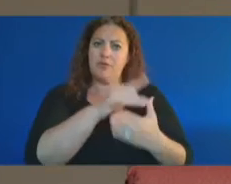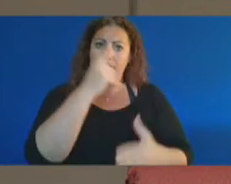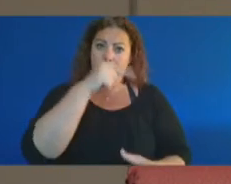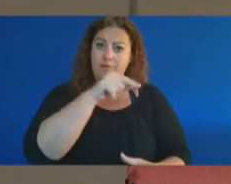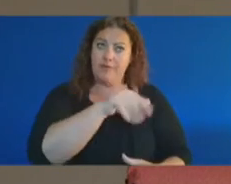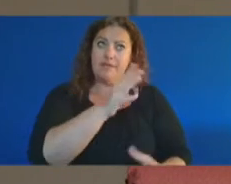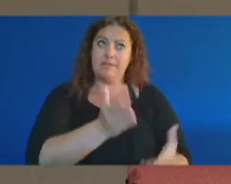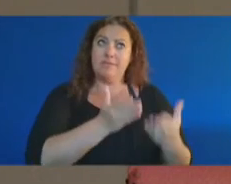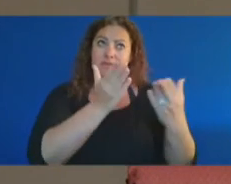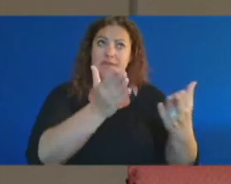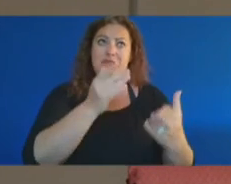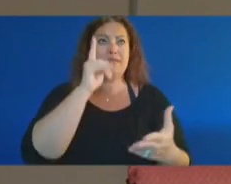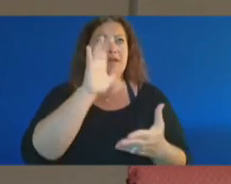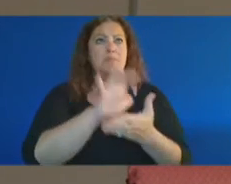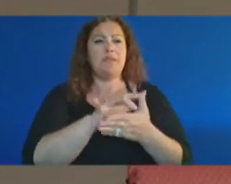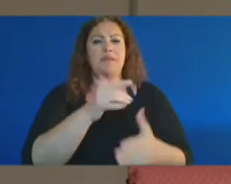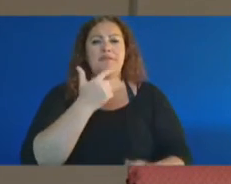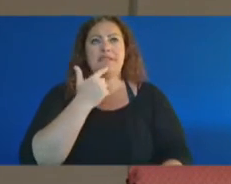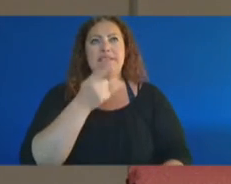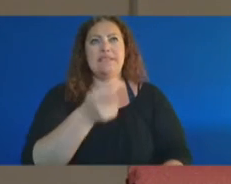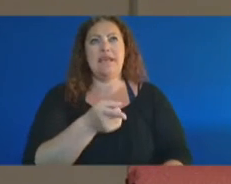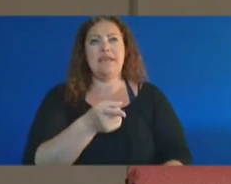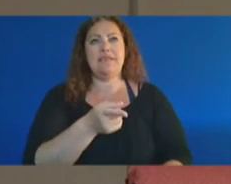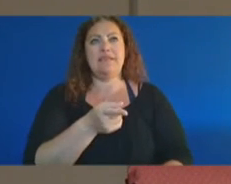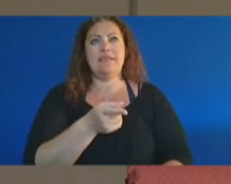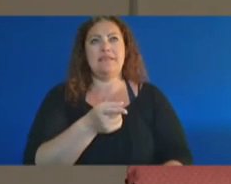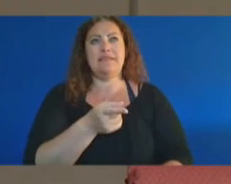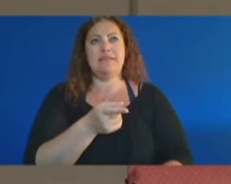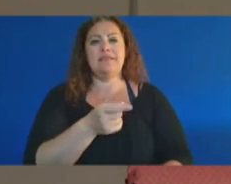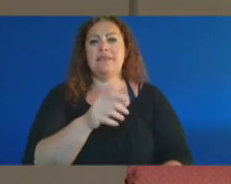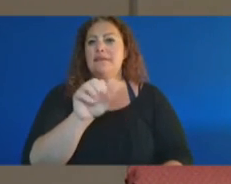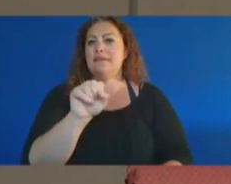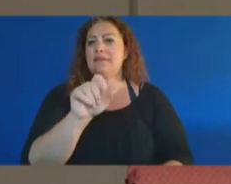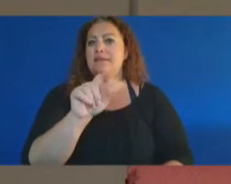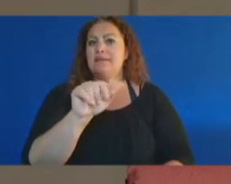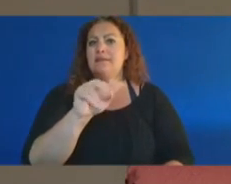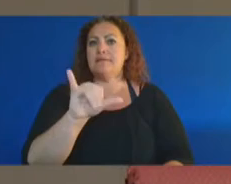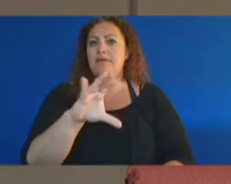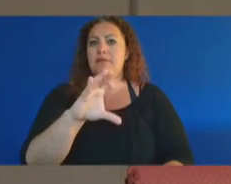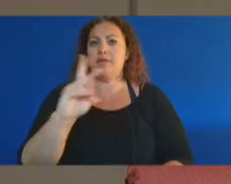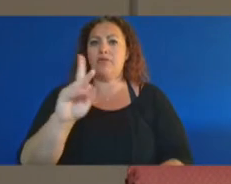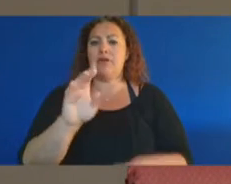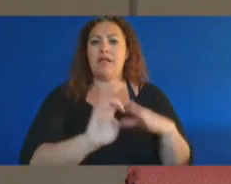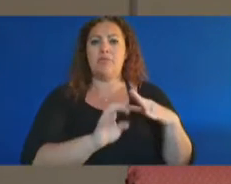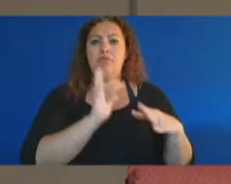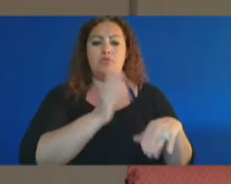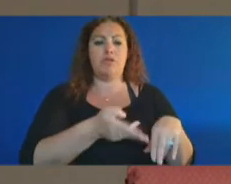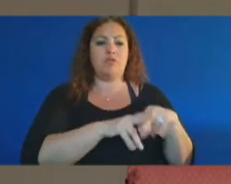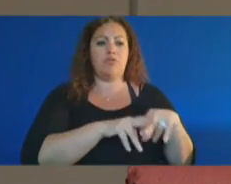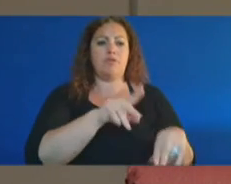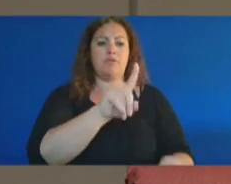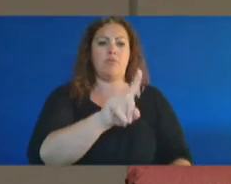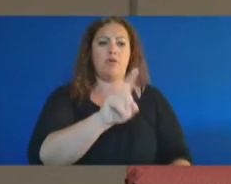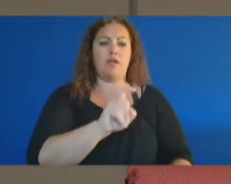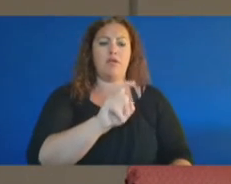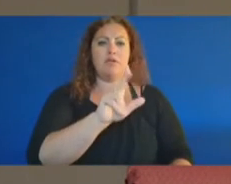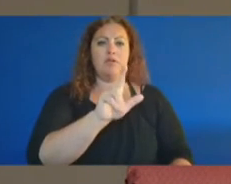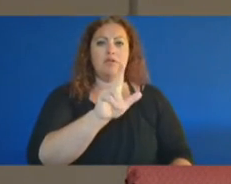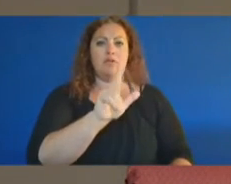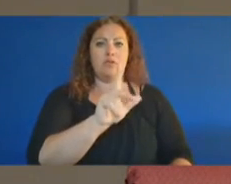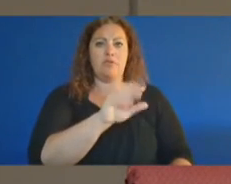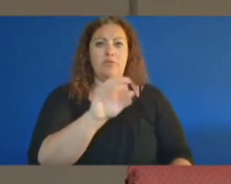believe that it says um ston Creek Elementary would increase from 123%